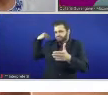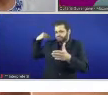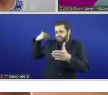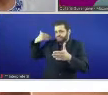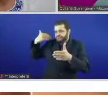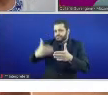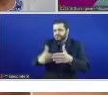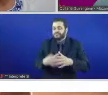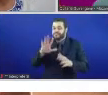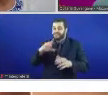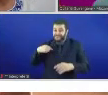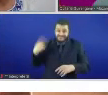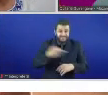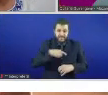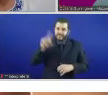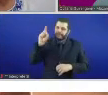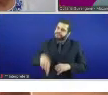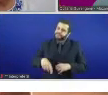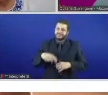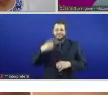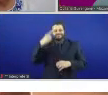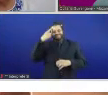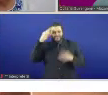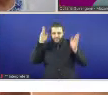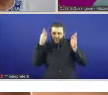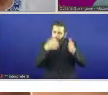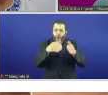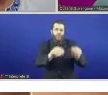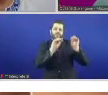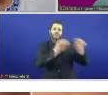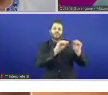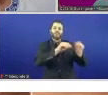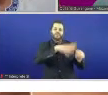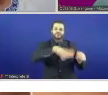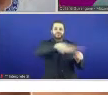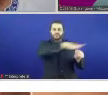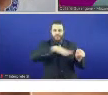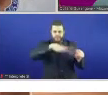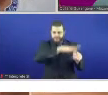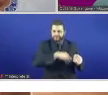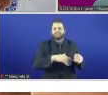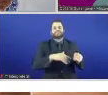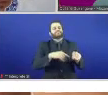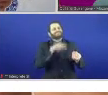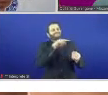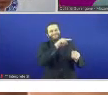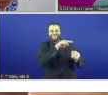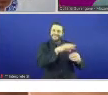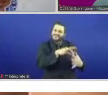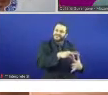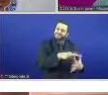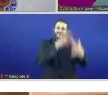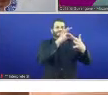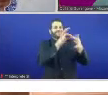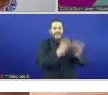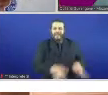sexual reproductive health rights education. We have seen that many students and children are suffering due